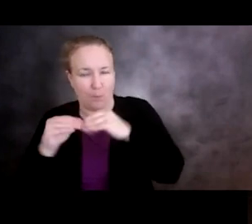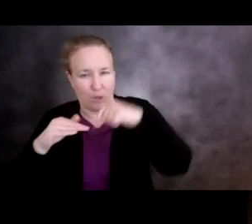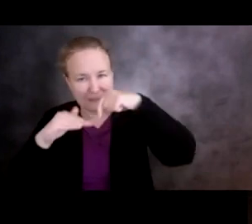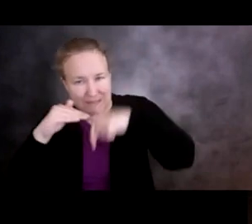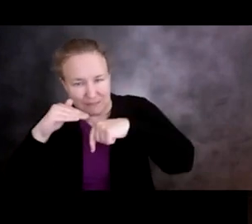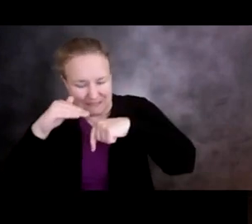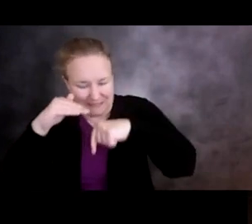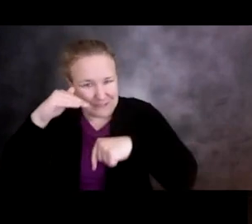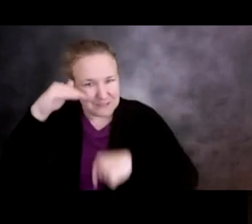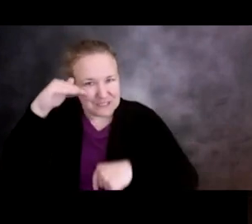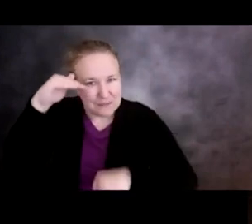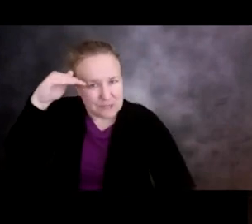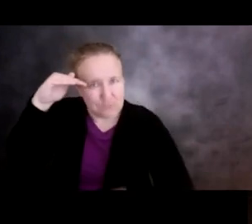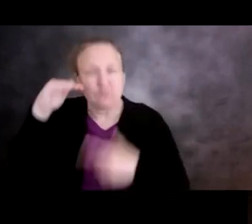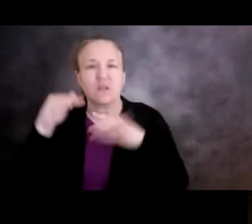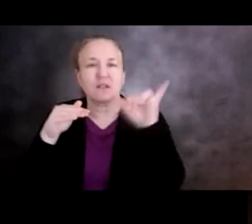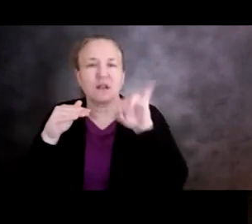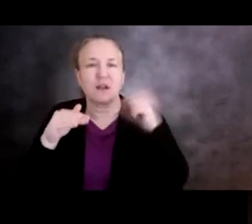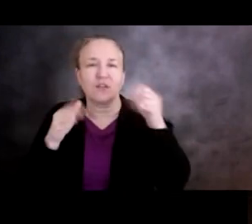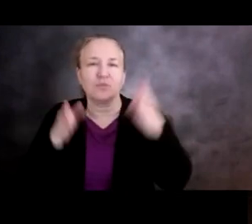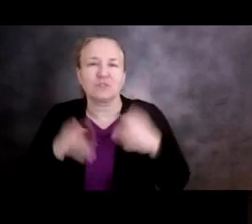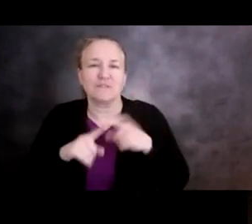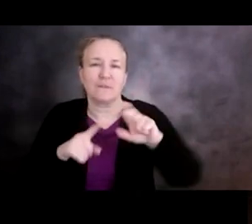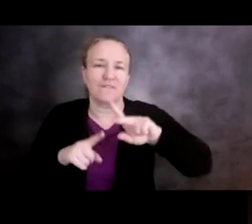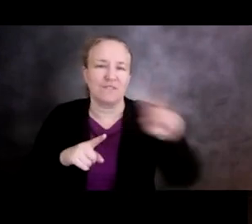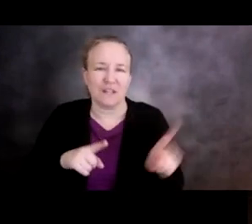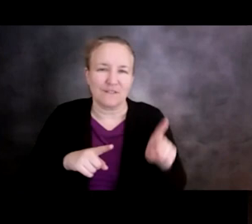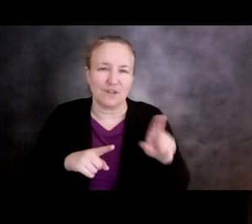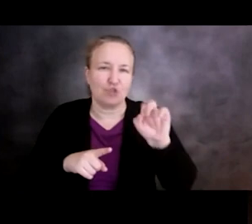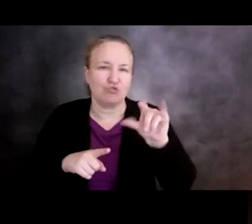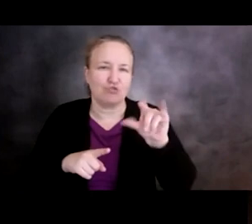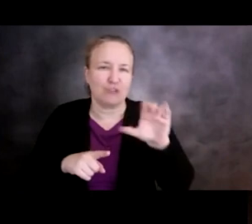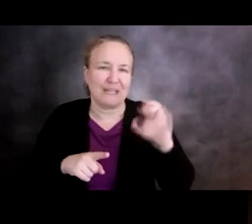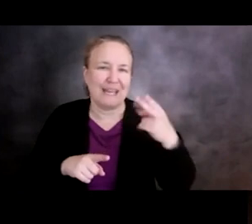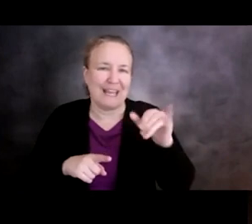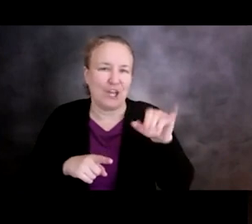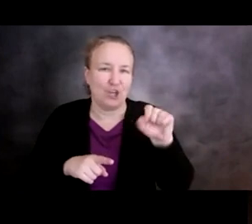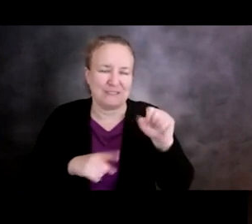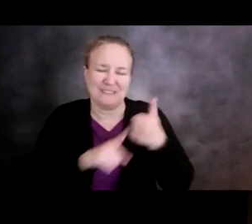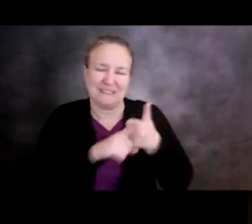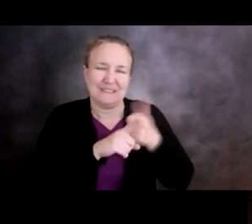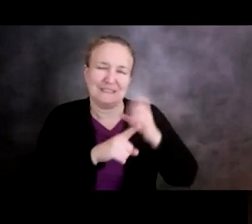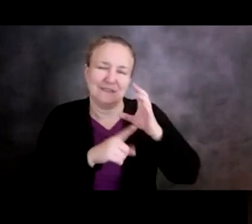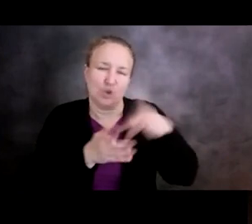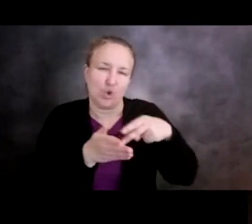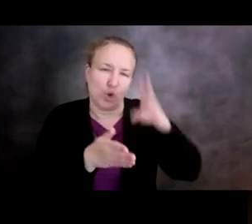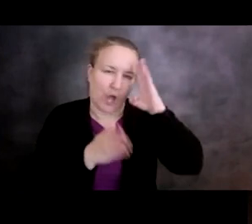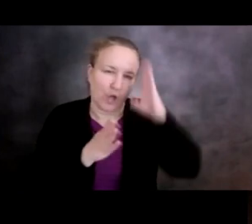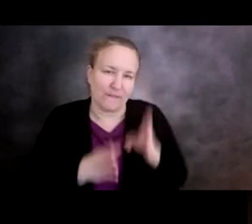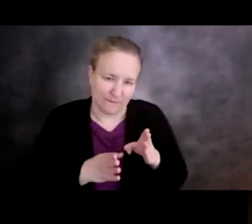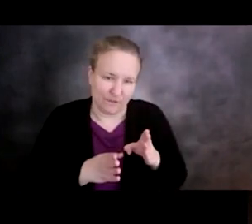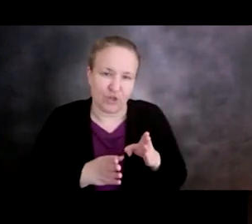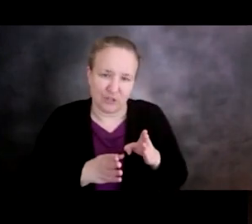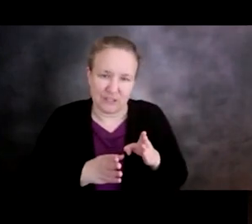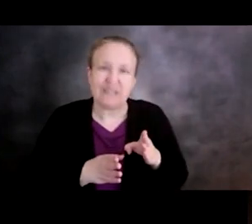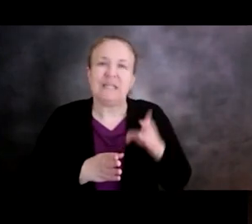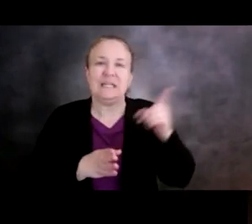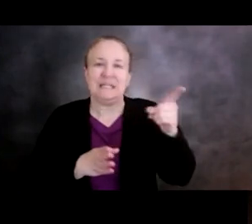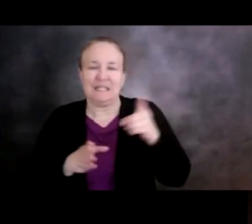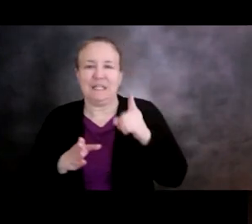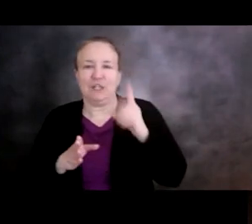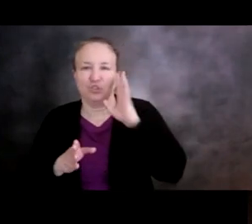into it. Like another Philadelphian choreographer, Rennie Harris, he said is a piece on the move